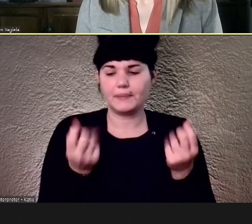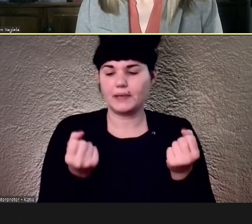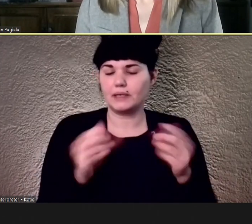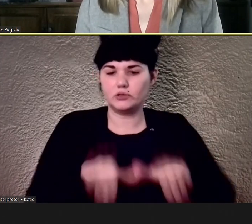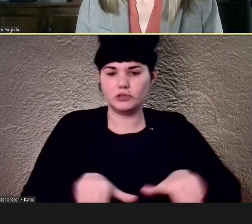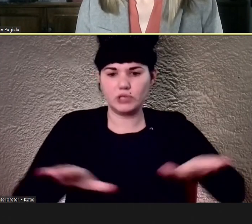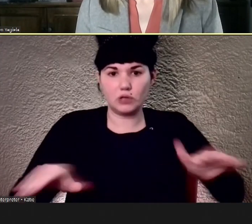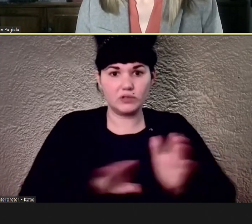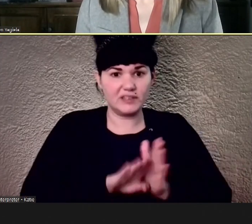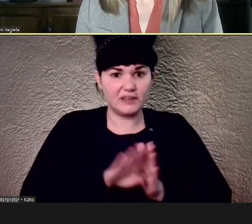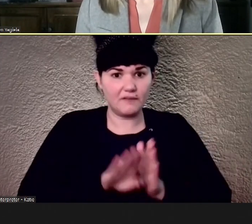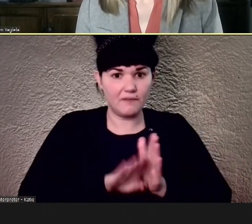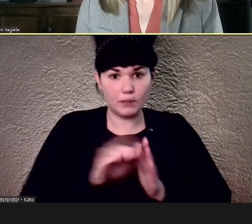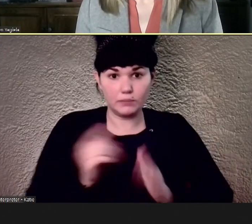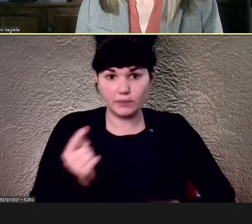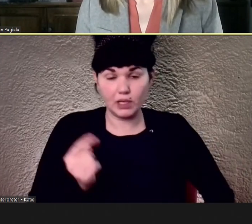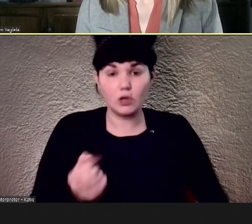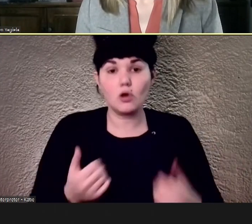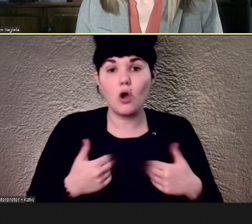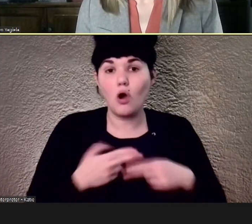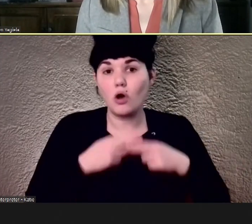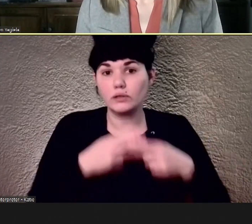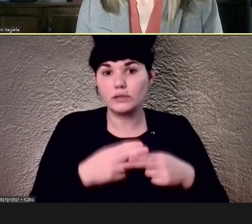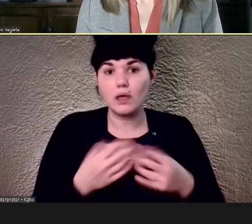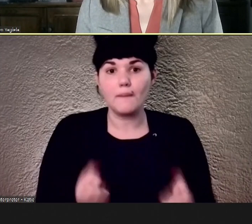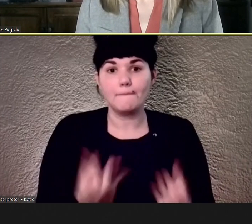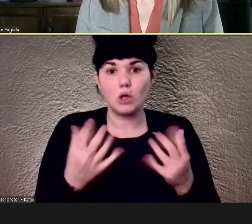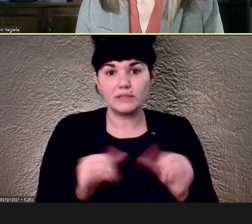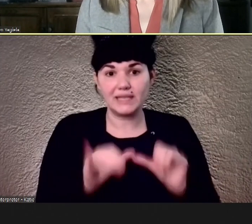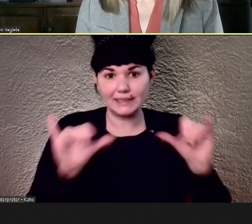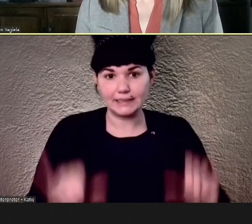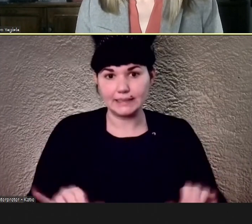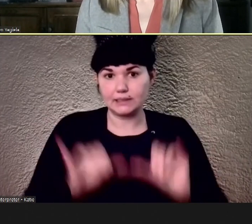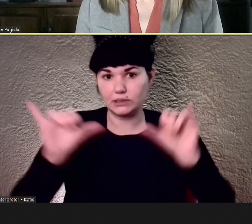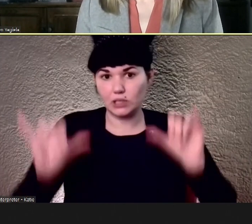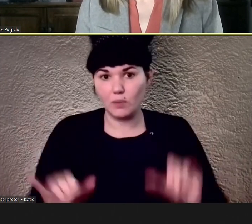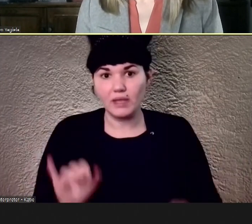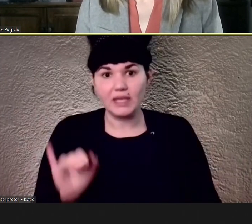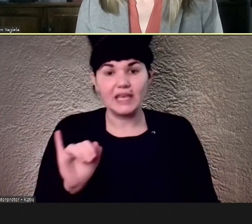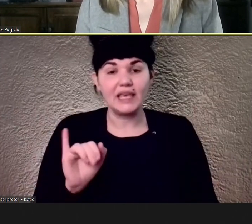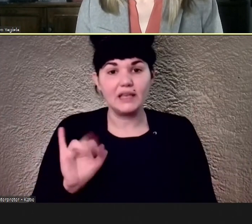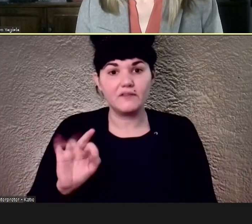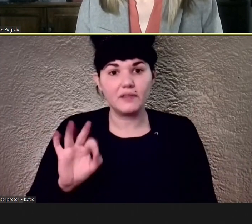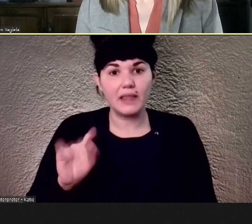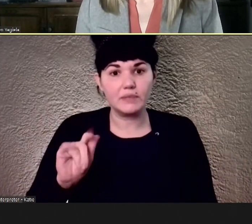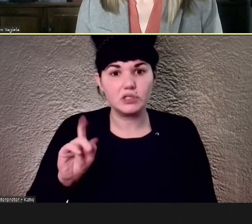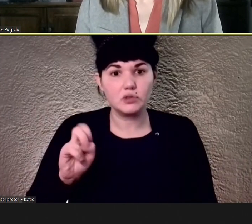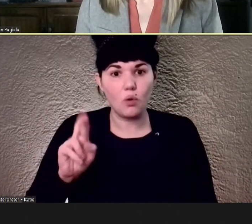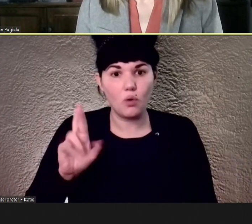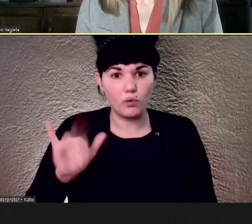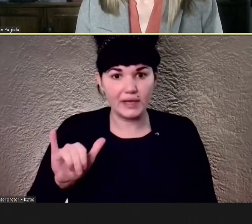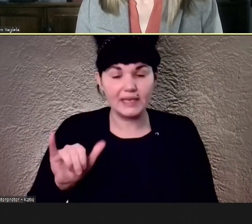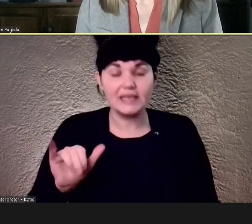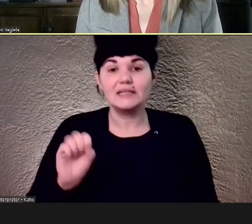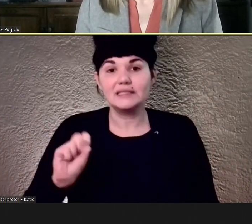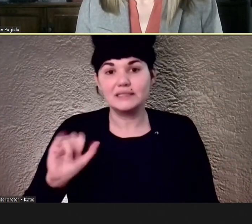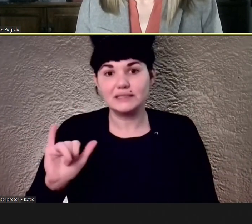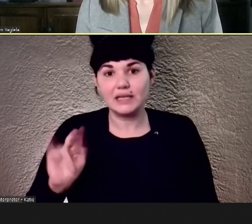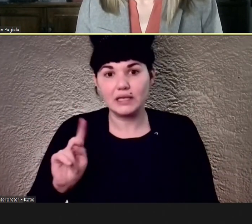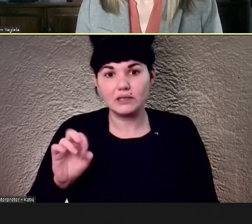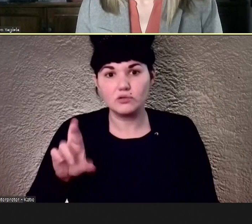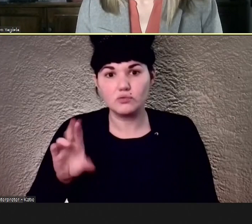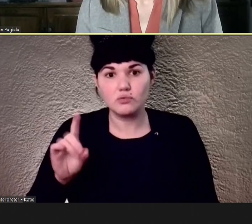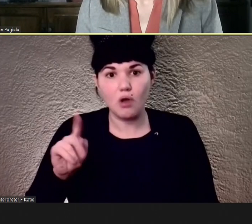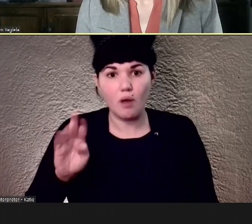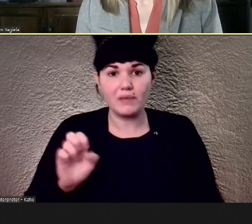called multi-system inflammatory syndrome. This syndrome can occur in children around 4 weeks after their initial